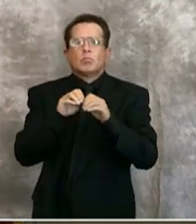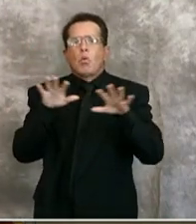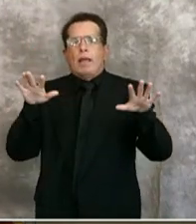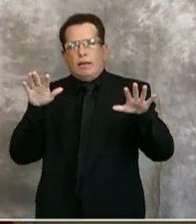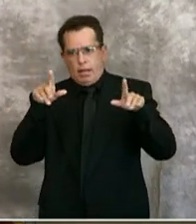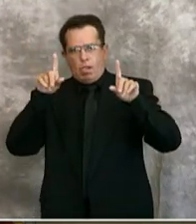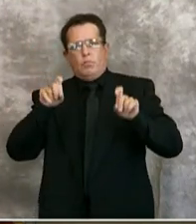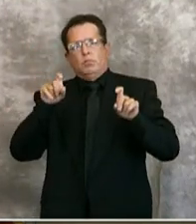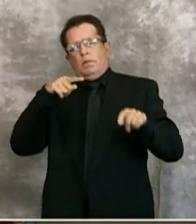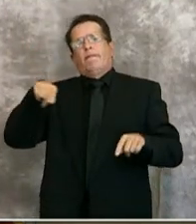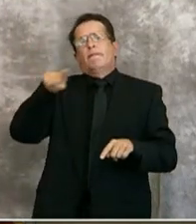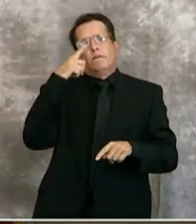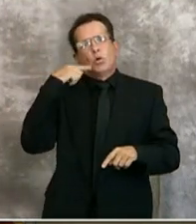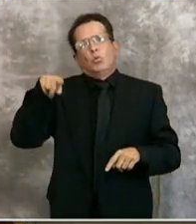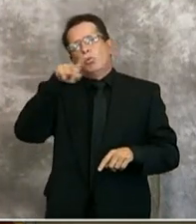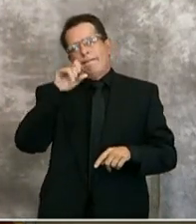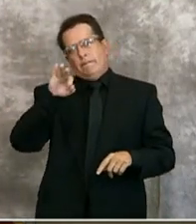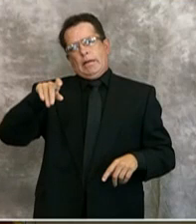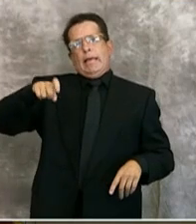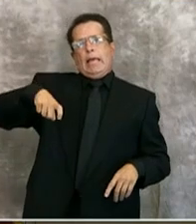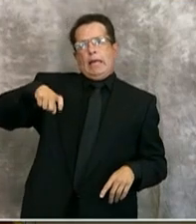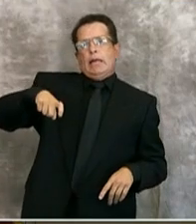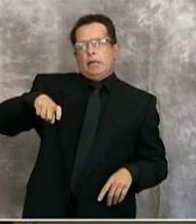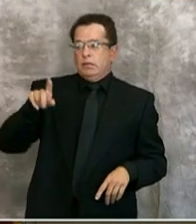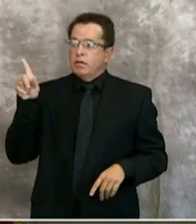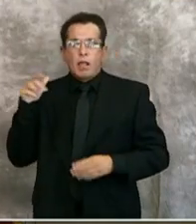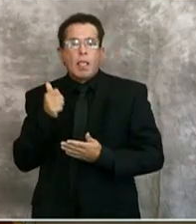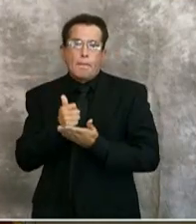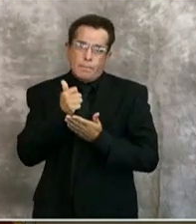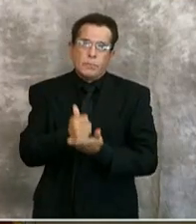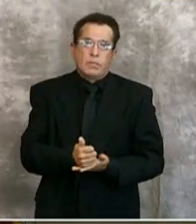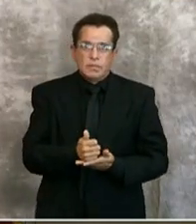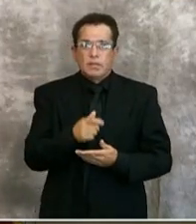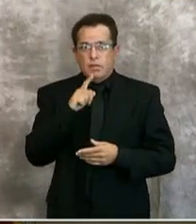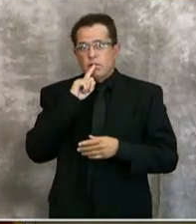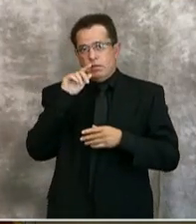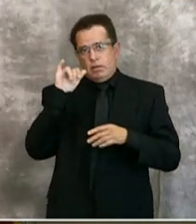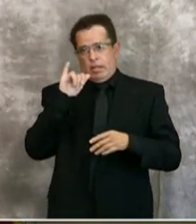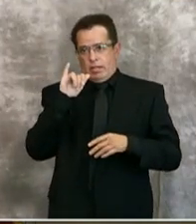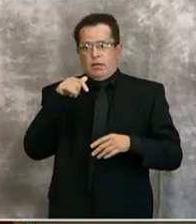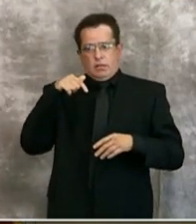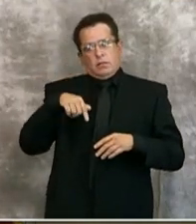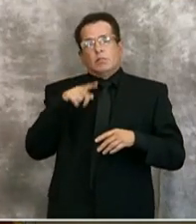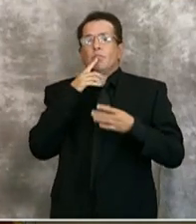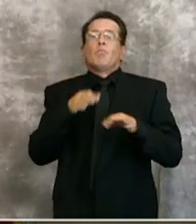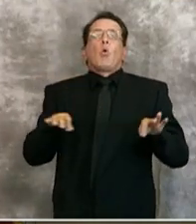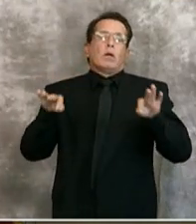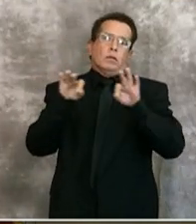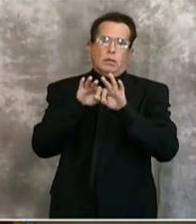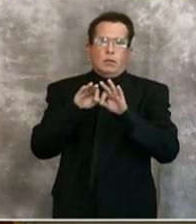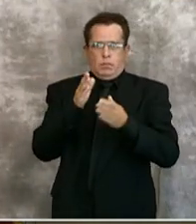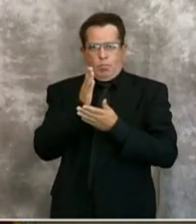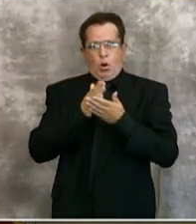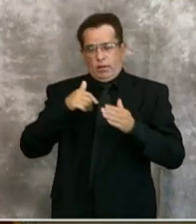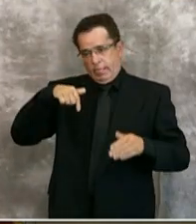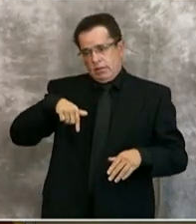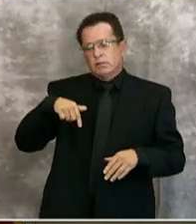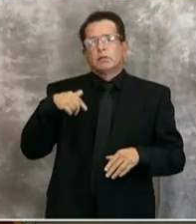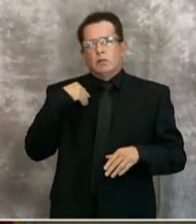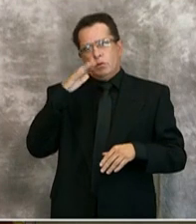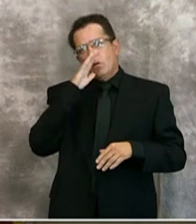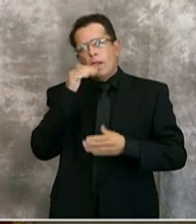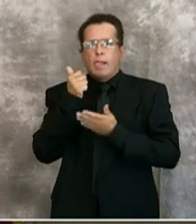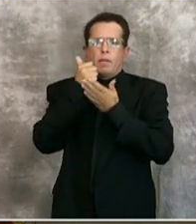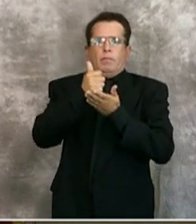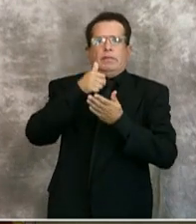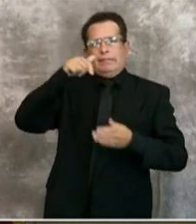people in need. As you said, Nick, as part of this important public-private partnership, we'll be providing San Diego